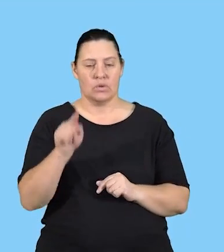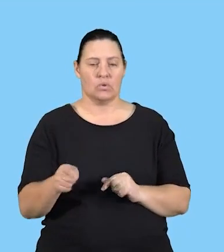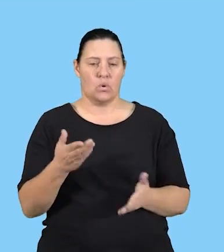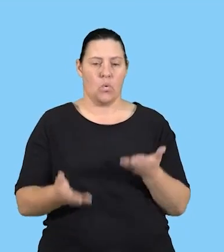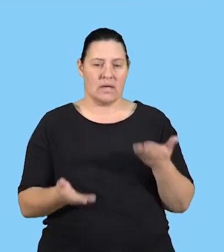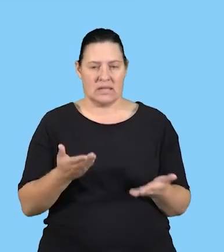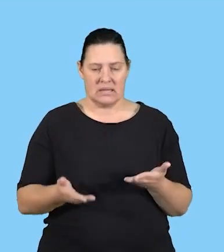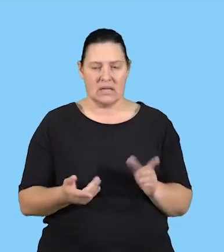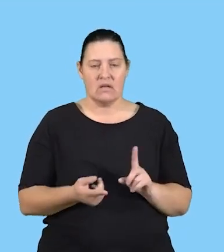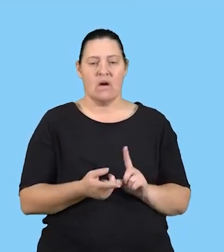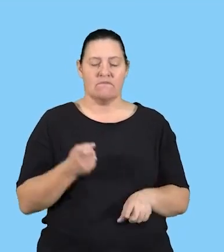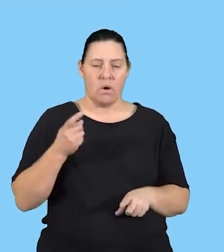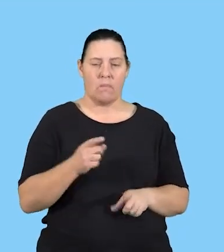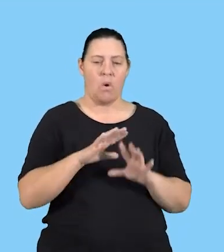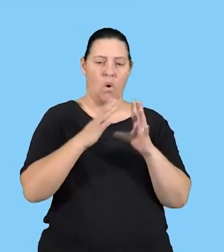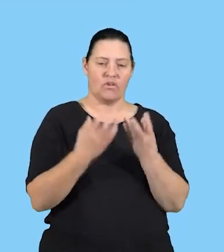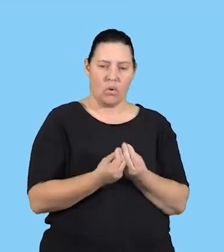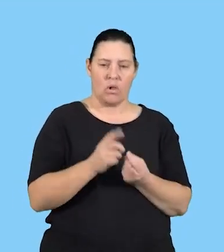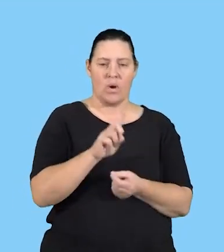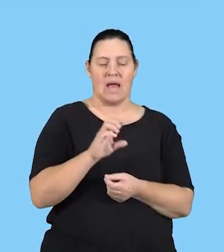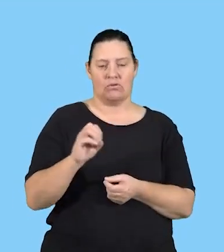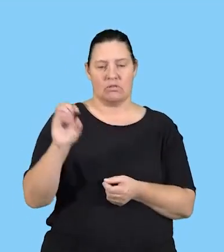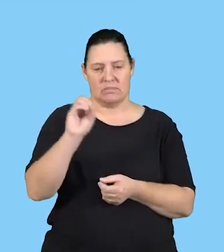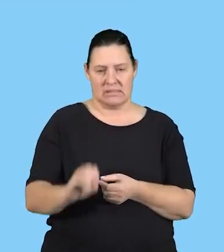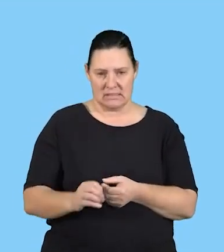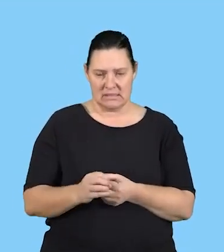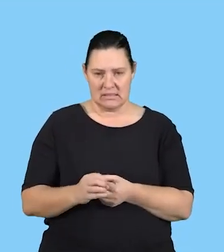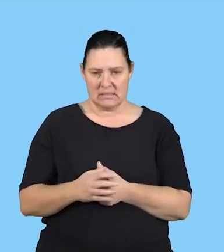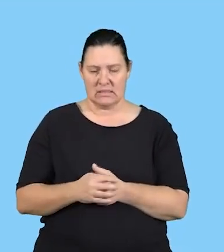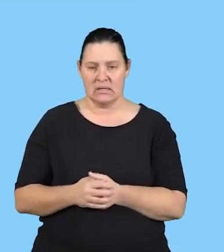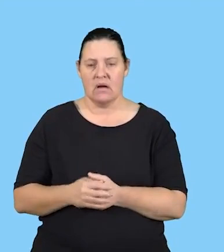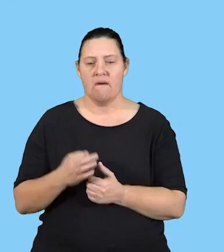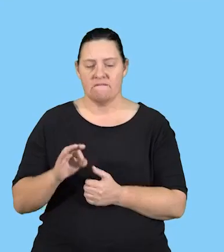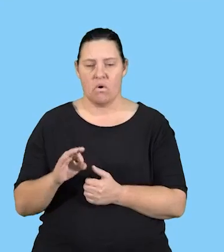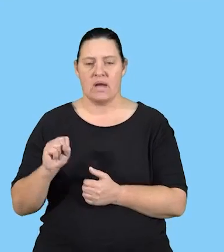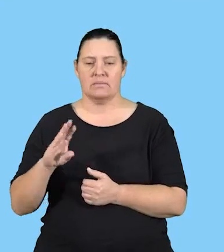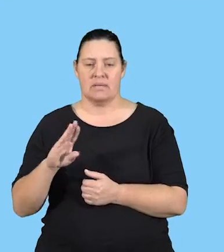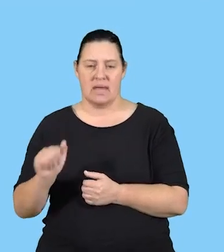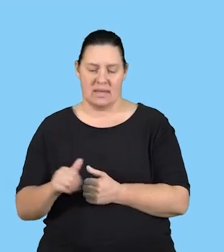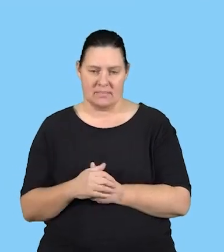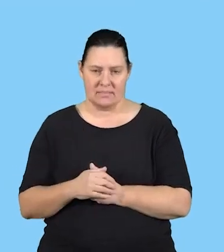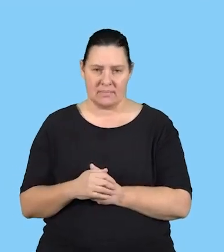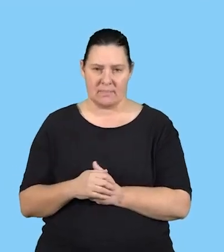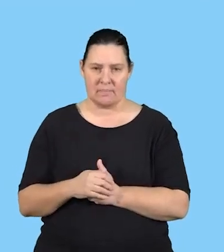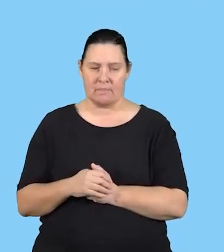they come from the overall 100% weighting for SBA.